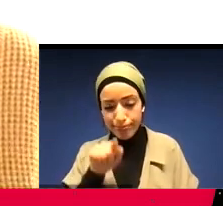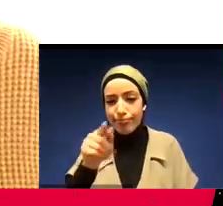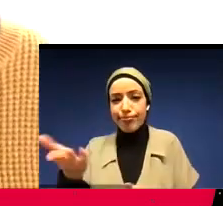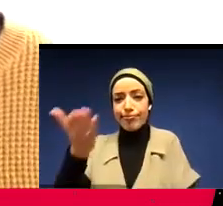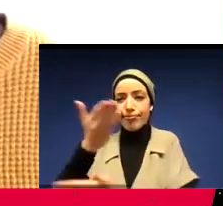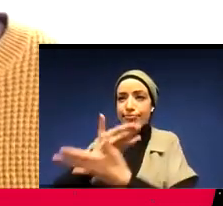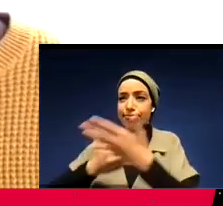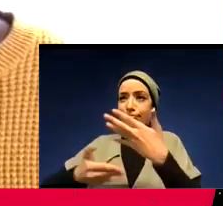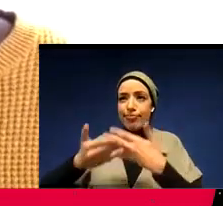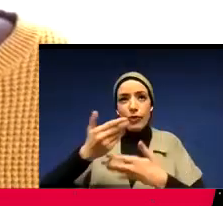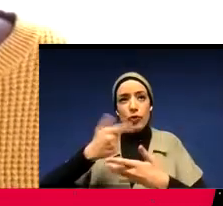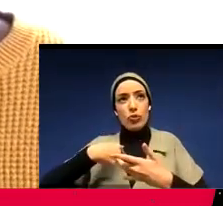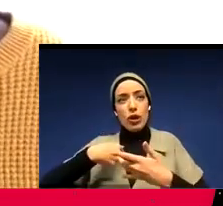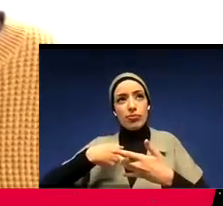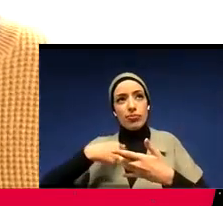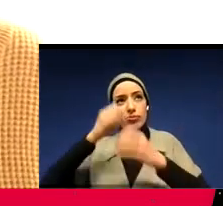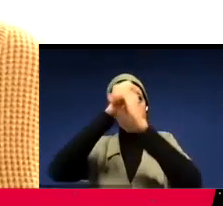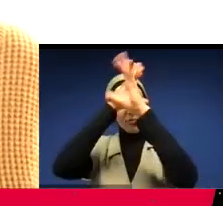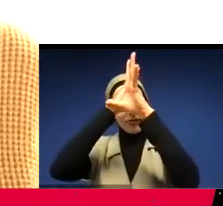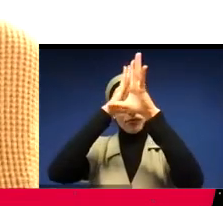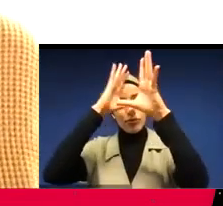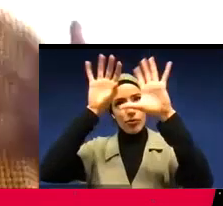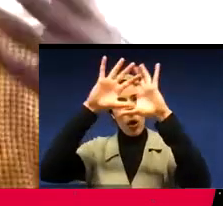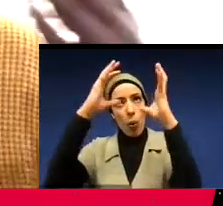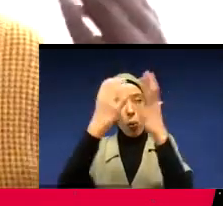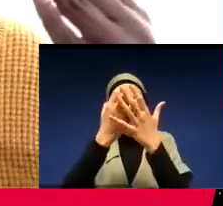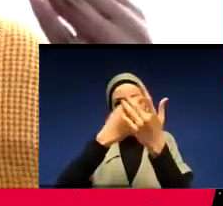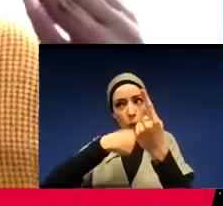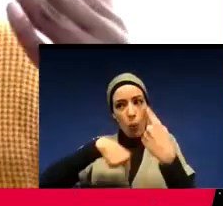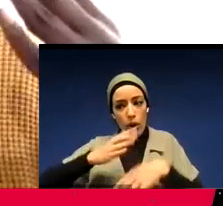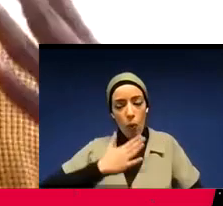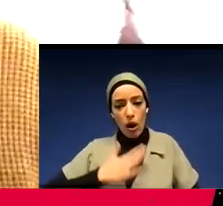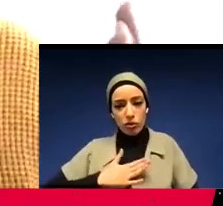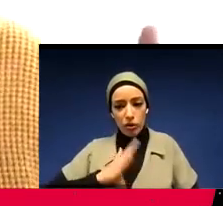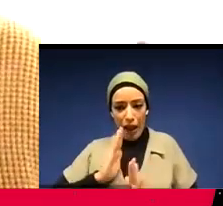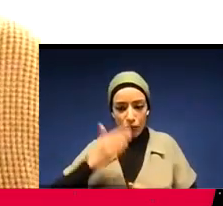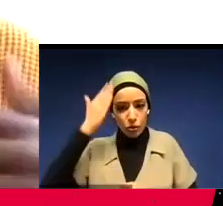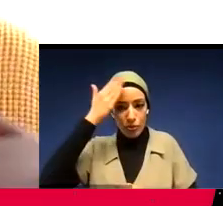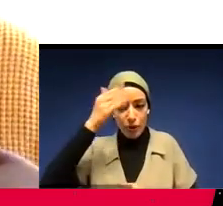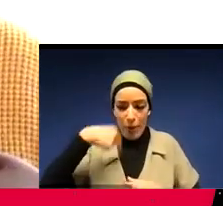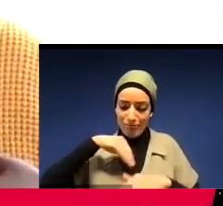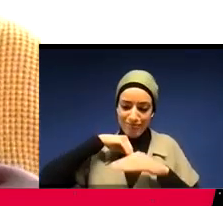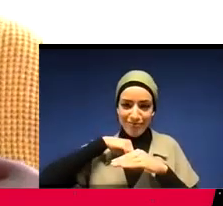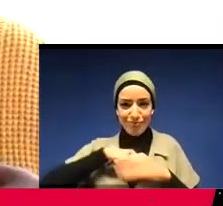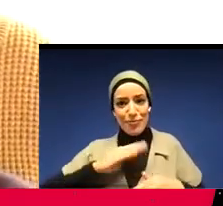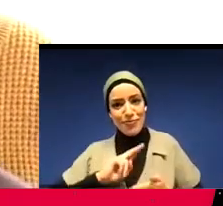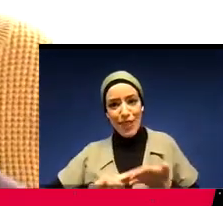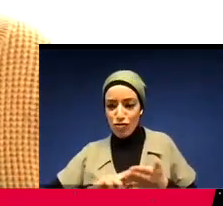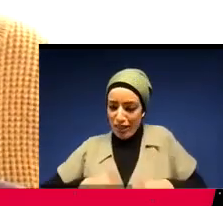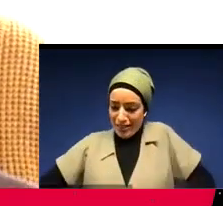how we are to imagine a world, the world that we want. We need to like literally imagine it. I'm such a